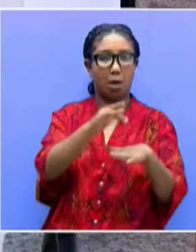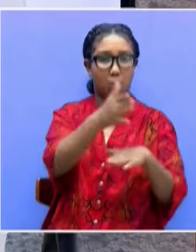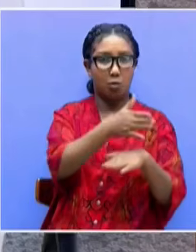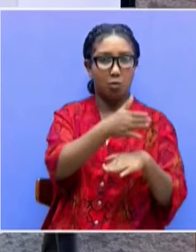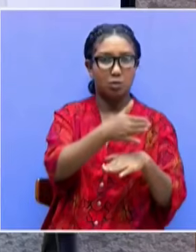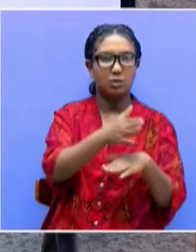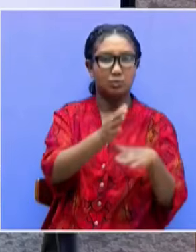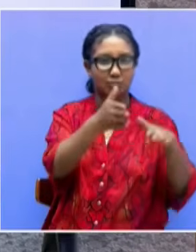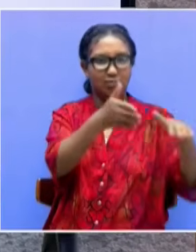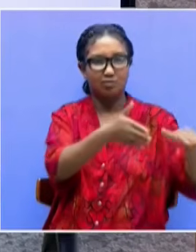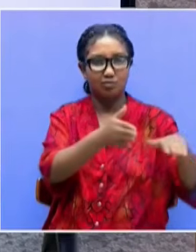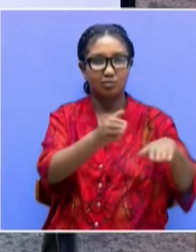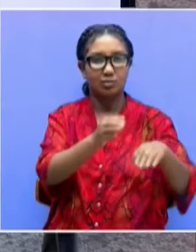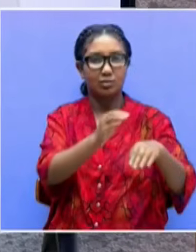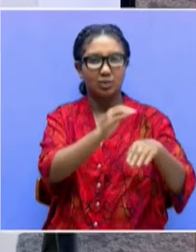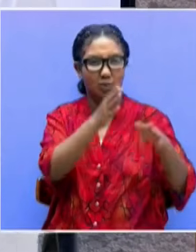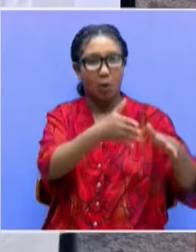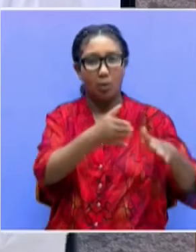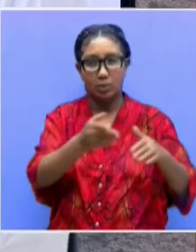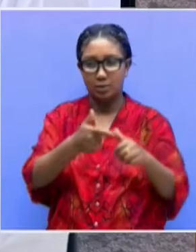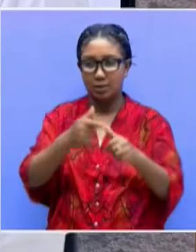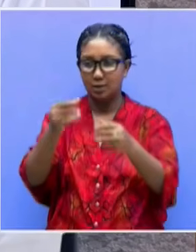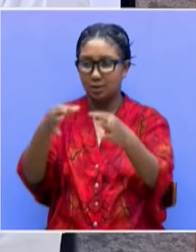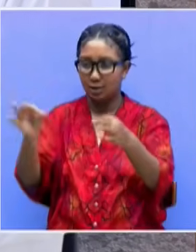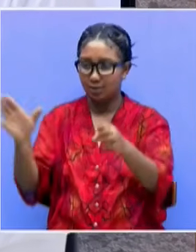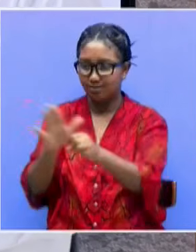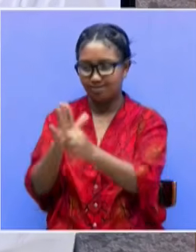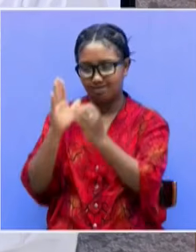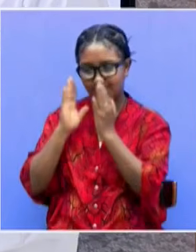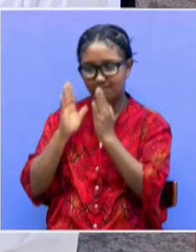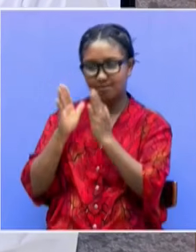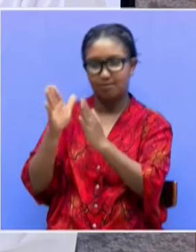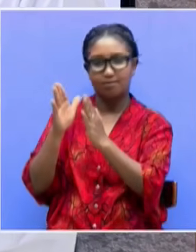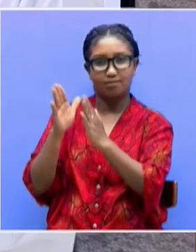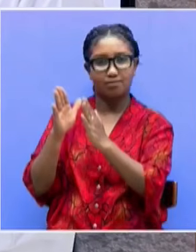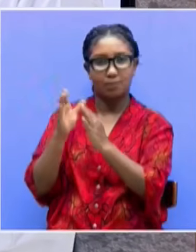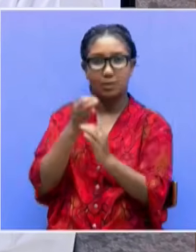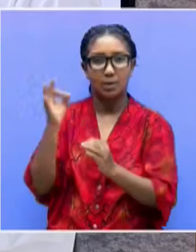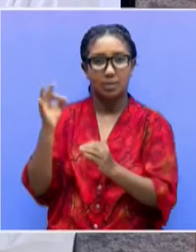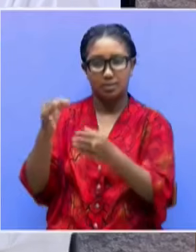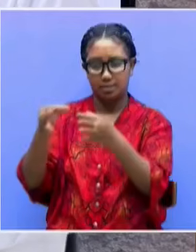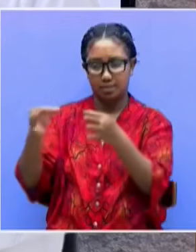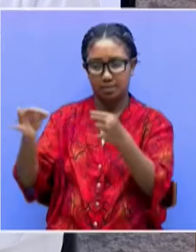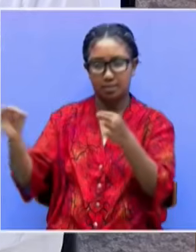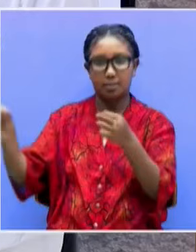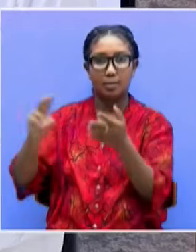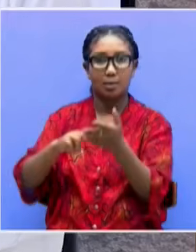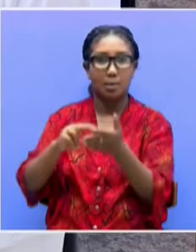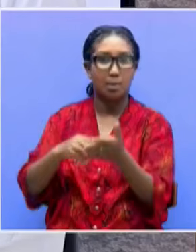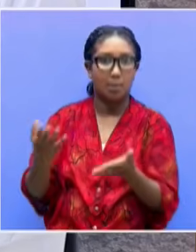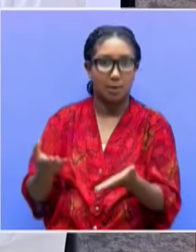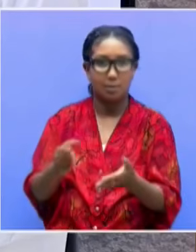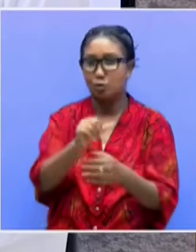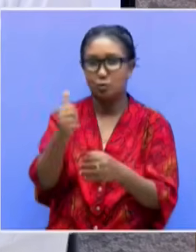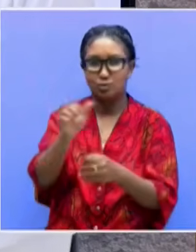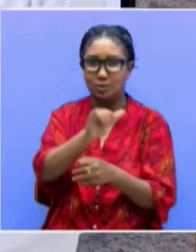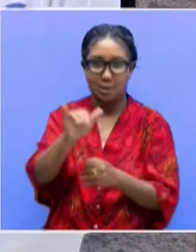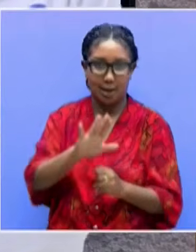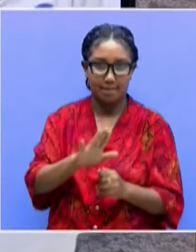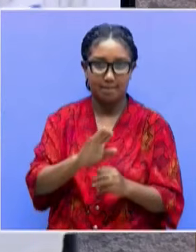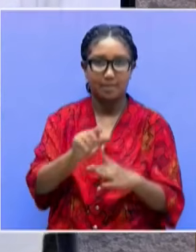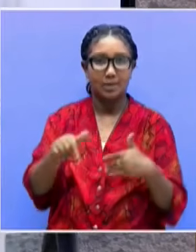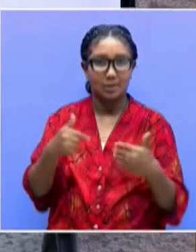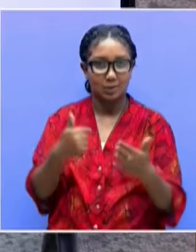So before you rush to the main clause, you have to focus on the if clause. Yes? The same is true for the others.